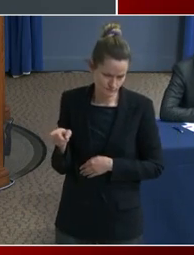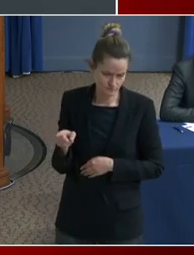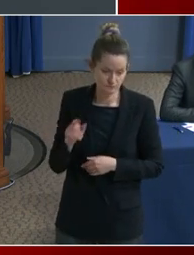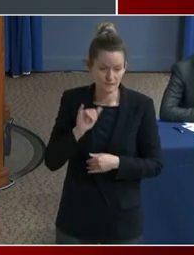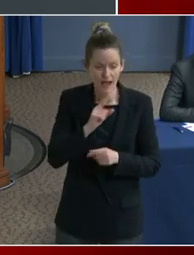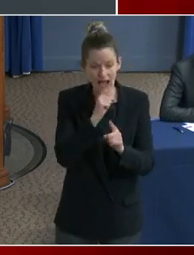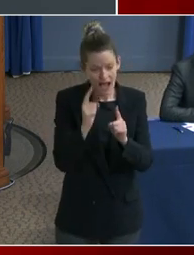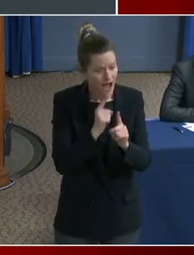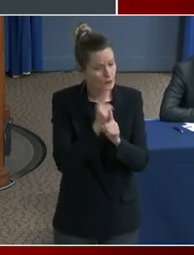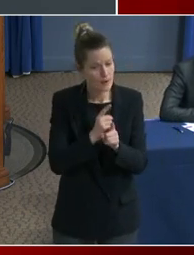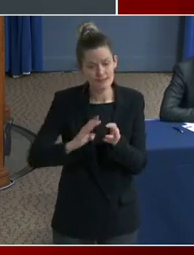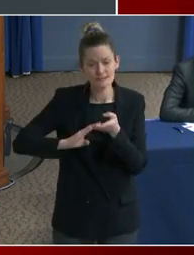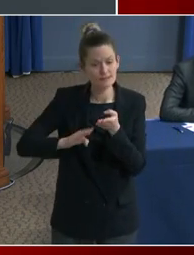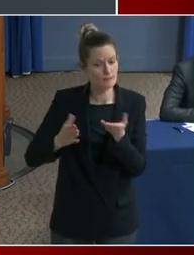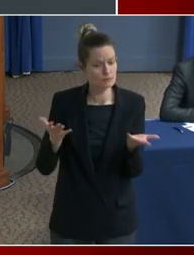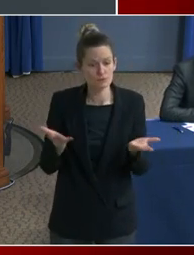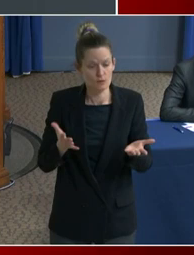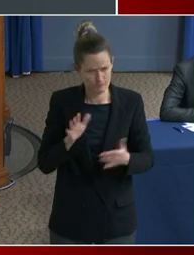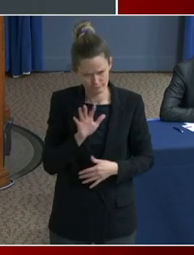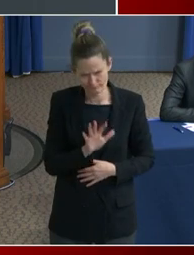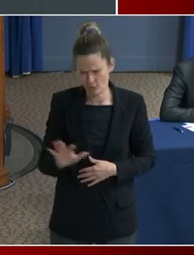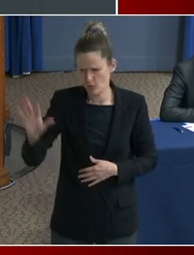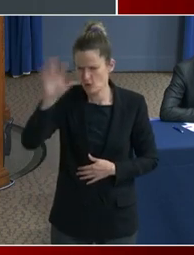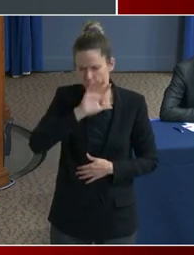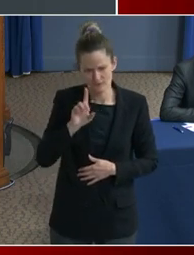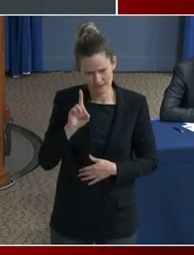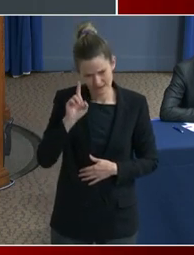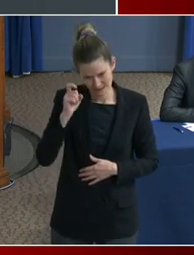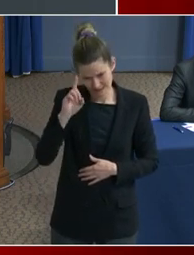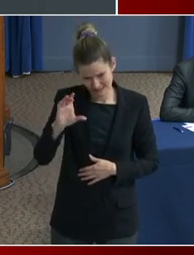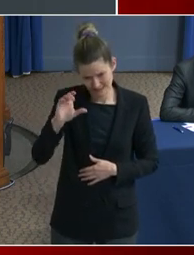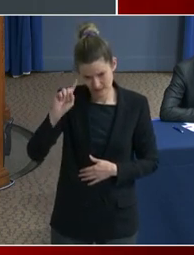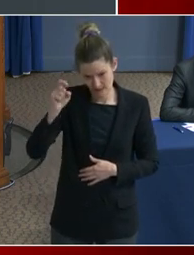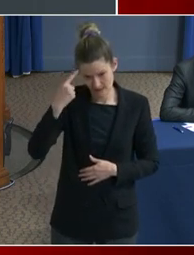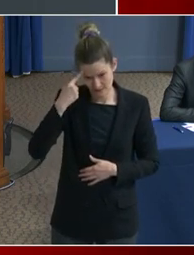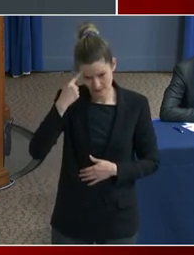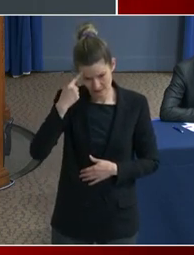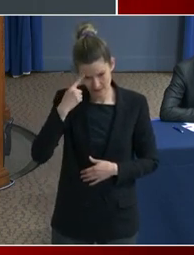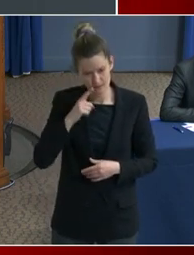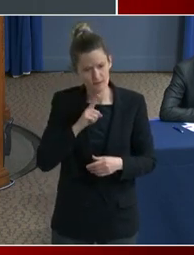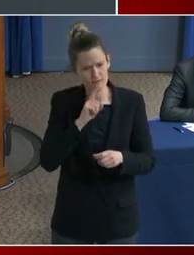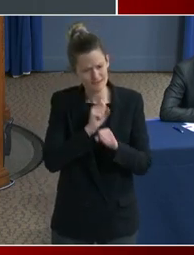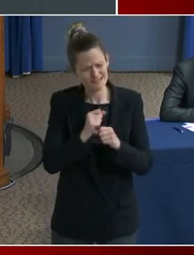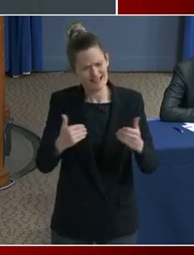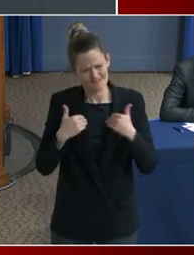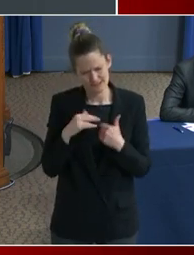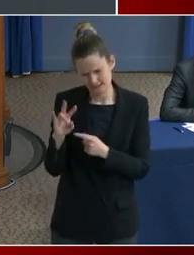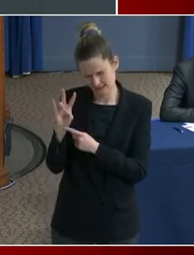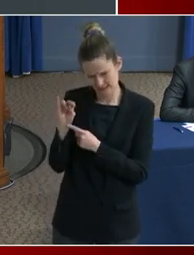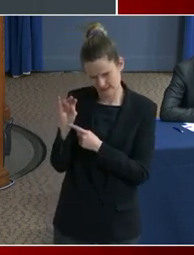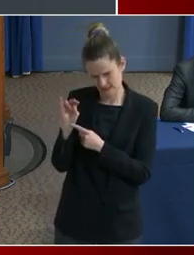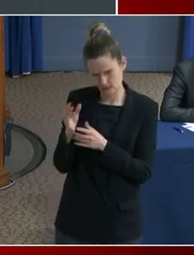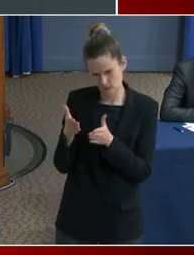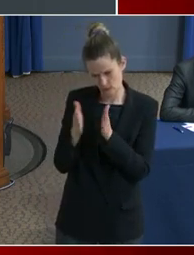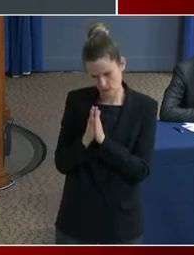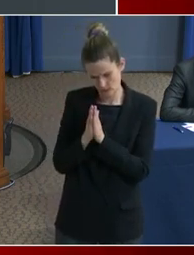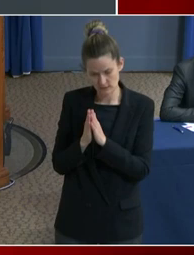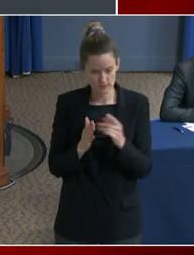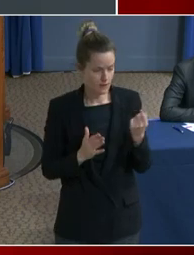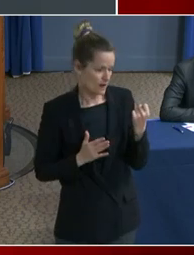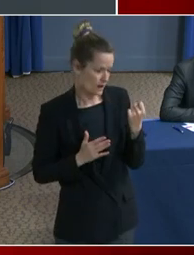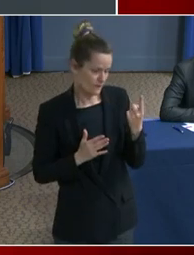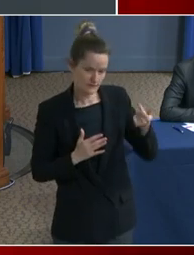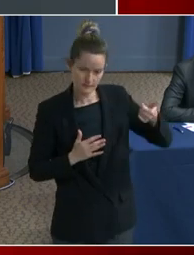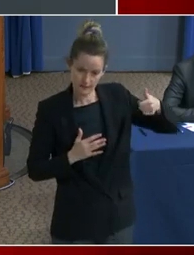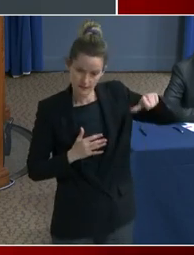across all of DC government, there are 70 requests for medical exemptions. 11 have been denied, 8 have been